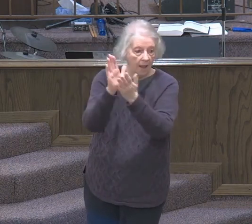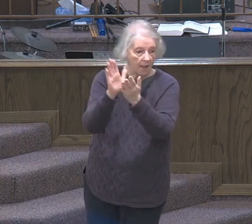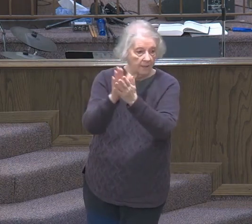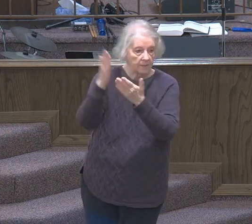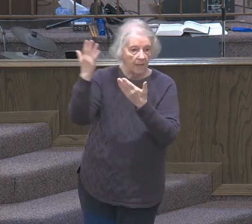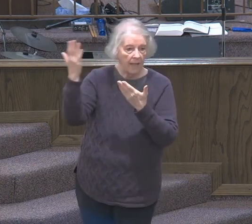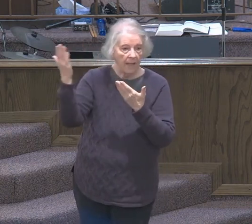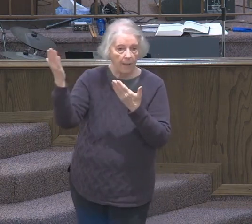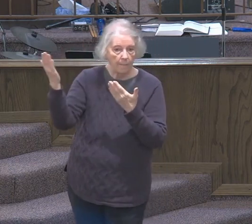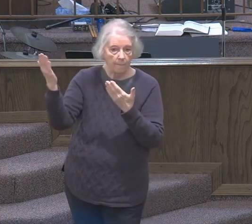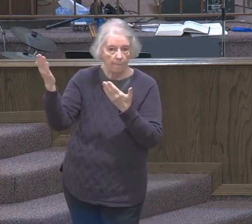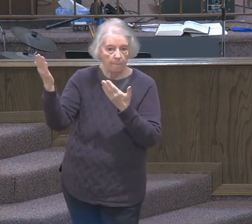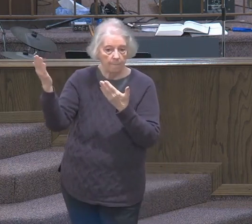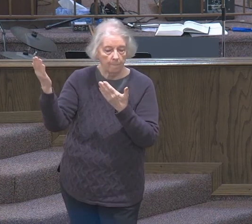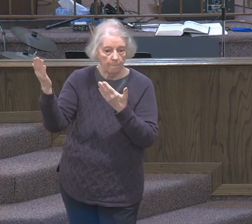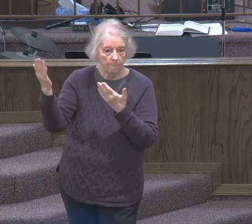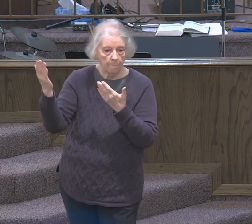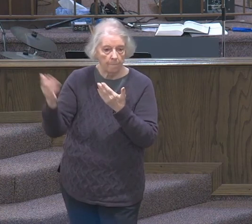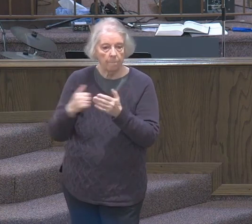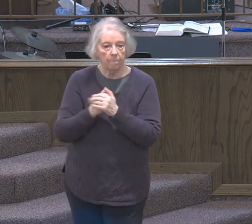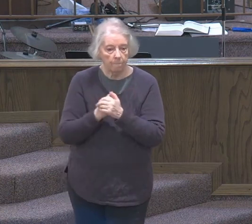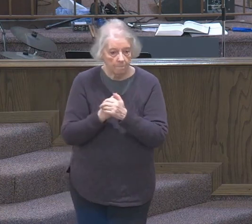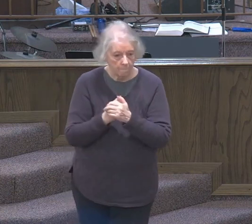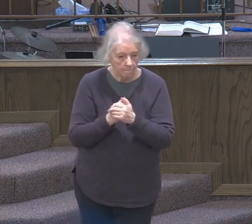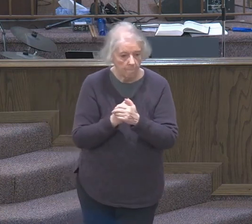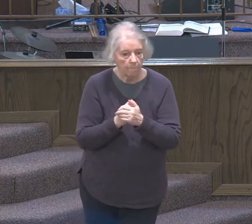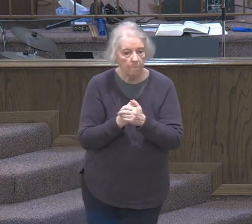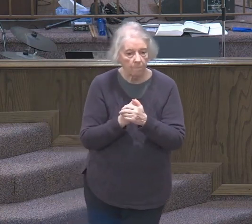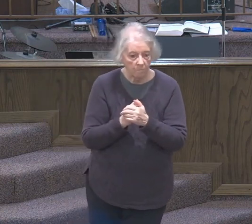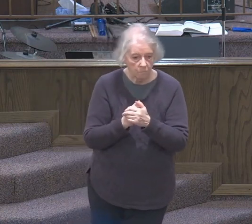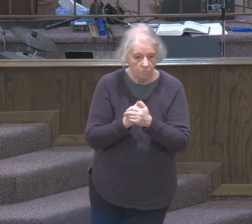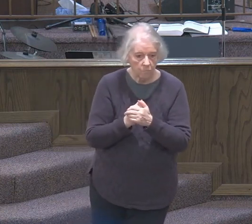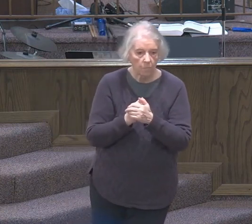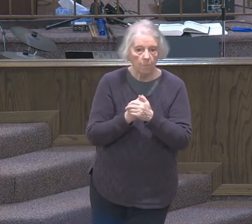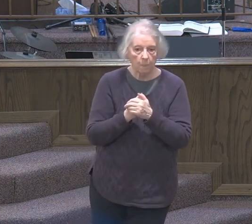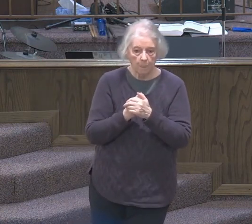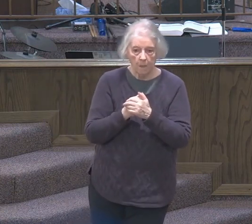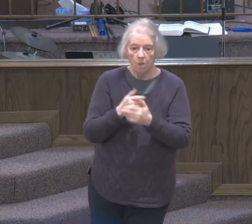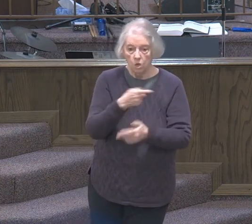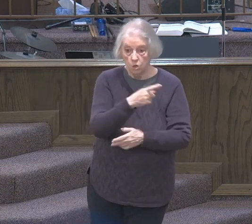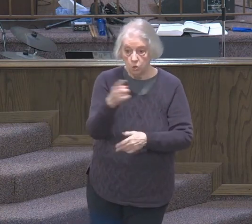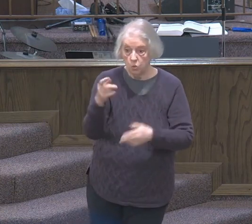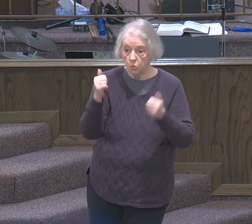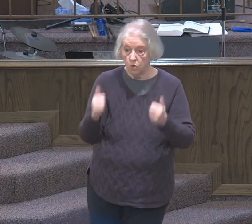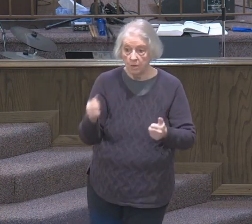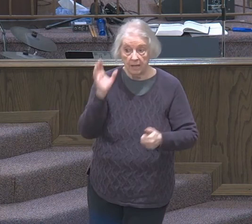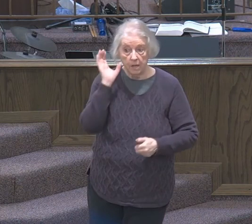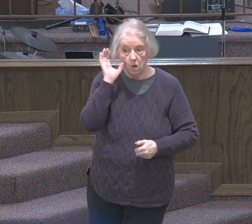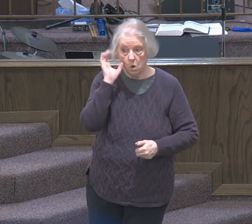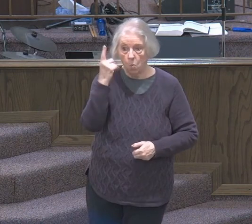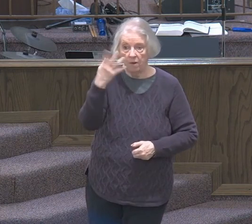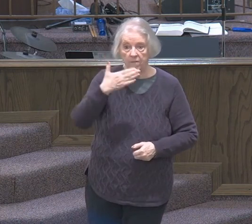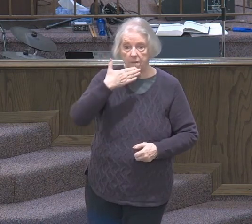You might have just heard the best message about repentance that any preacher has ever